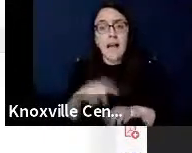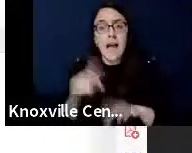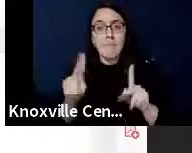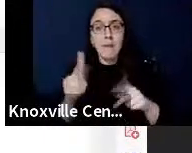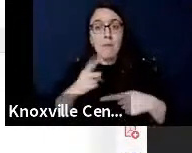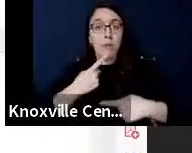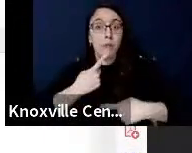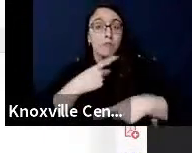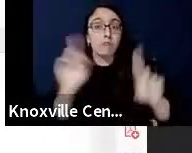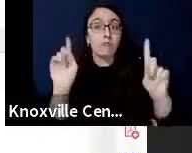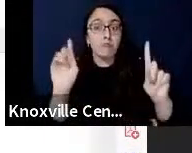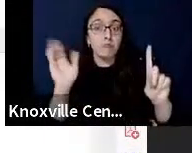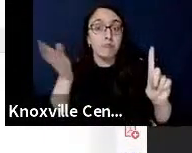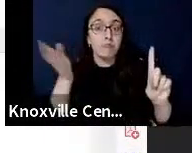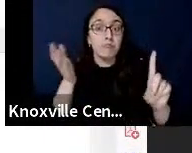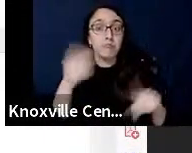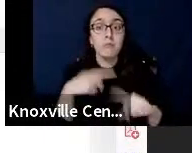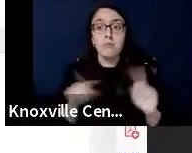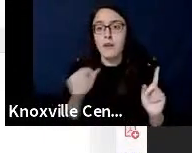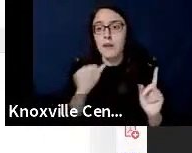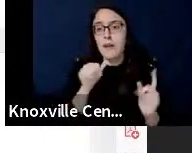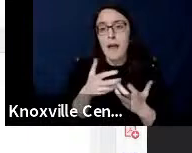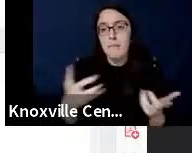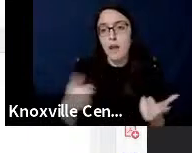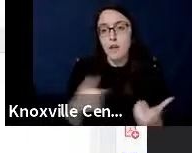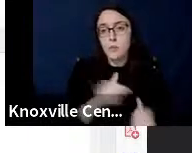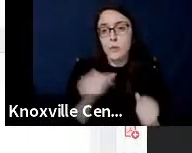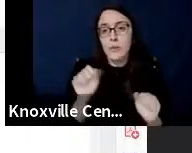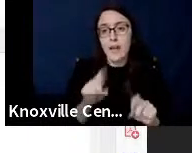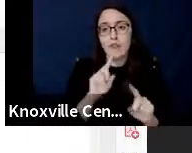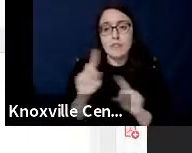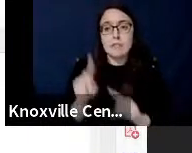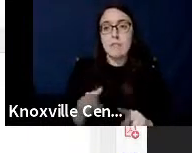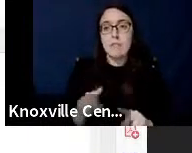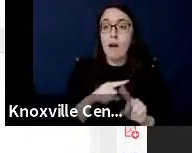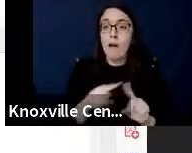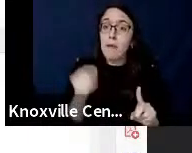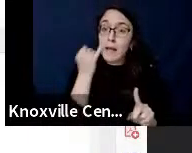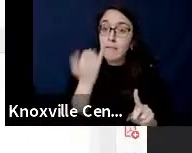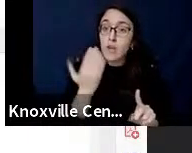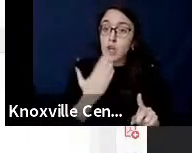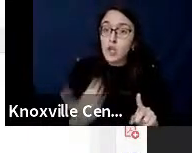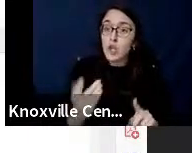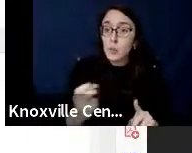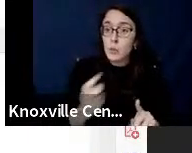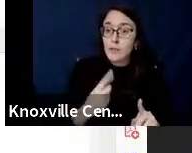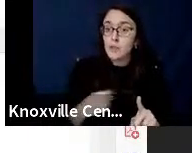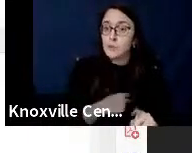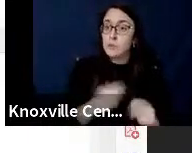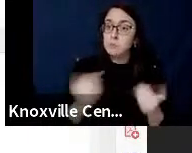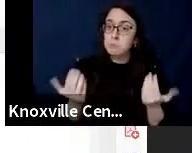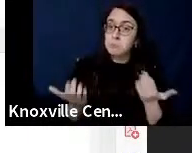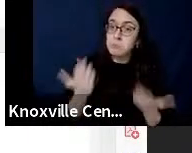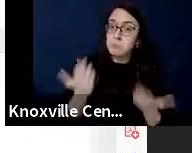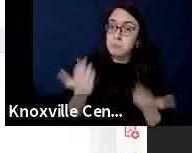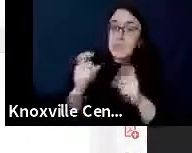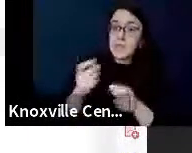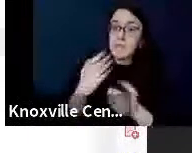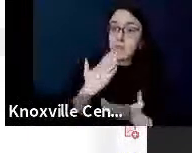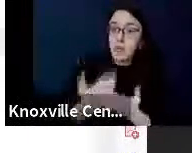can say about that. But with a good question, we might be able to give a good answer.